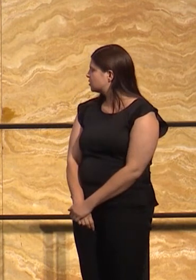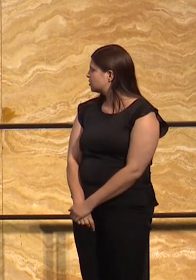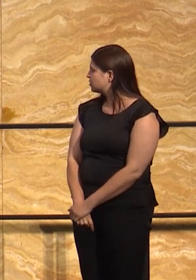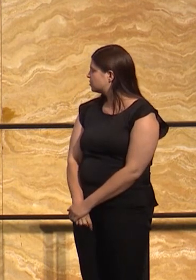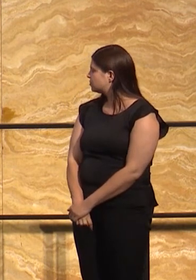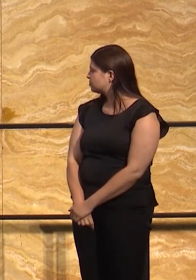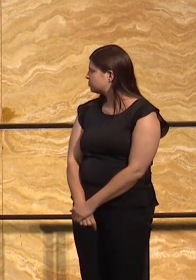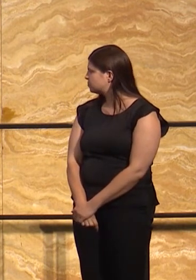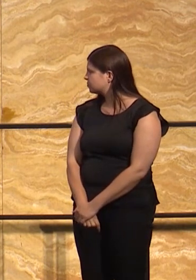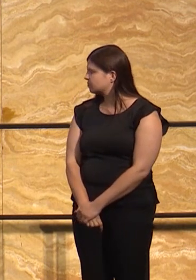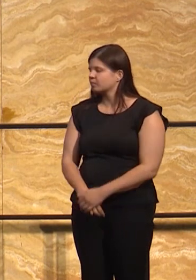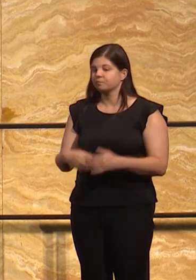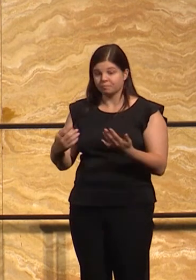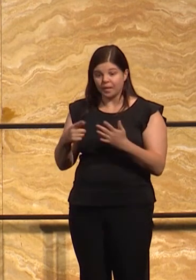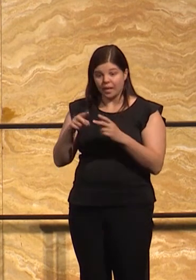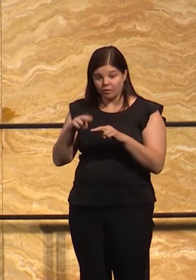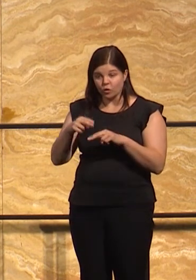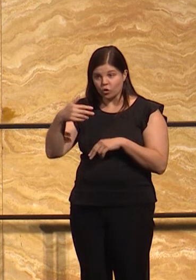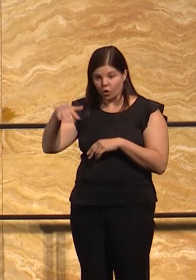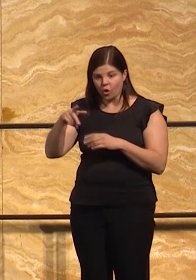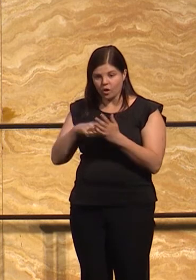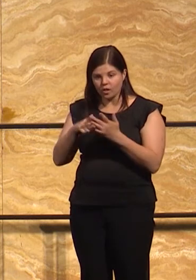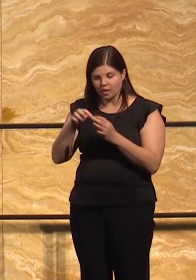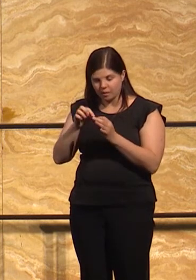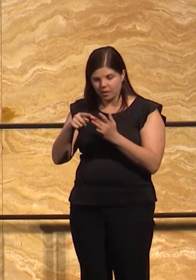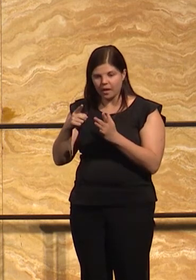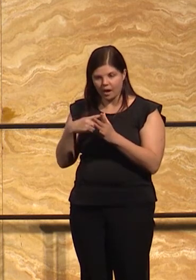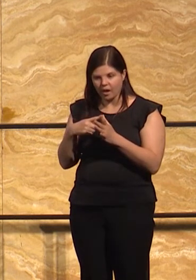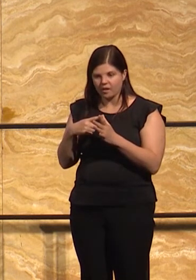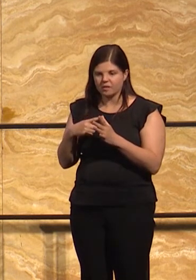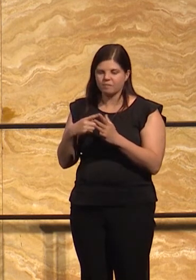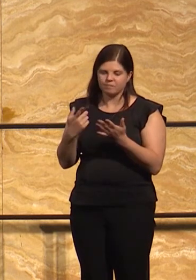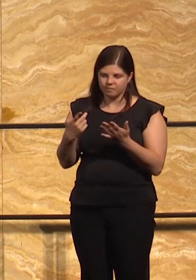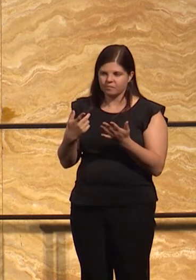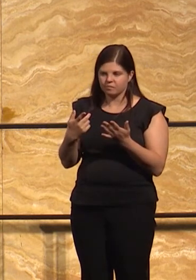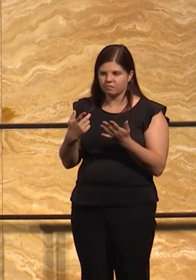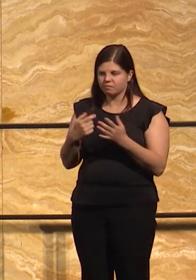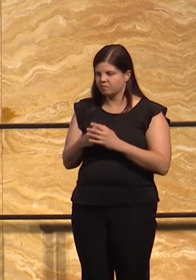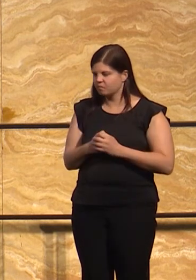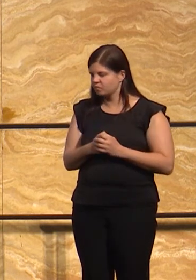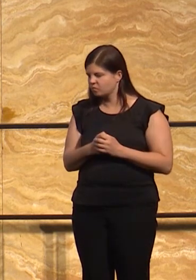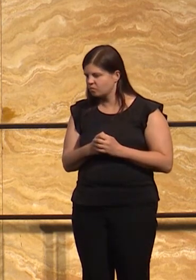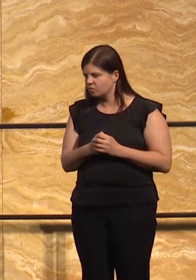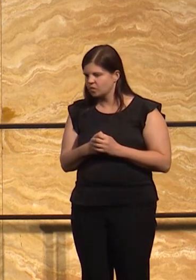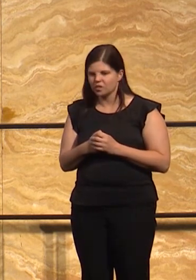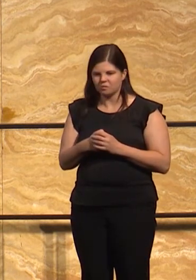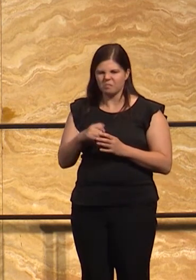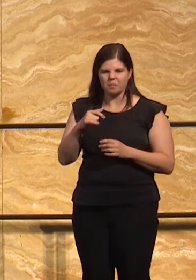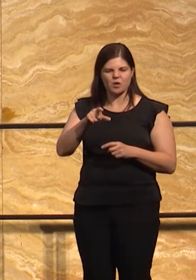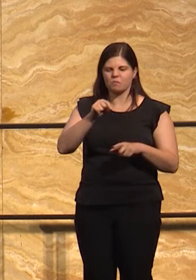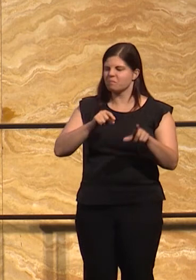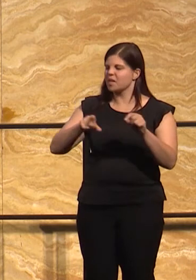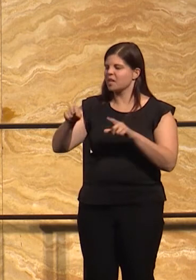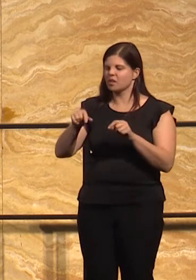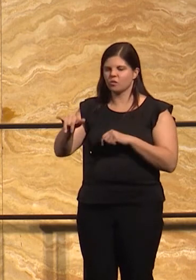If you could go to Libya but you couldn't go to the DRC, go to Libya, the picking and choosing of places,